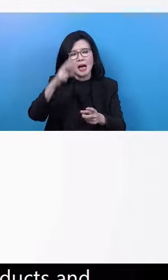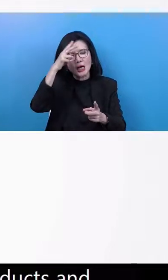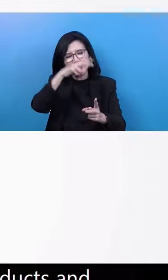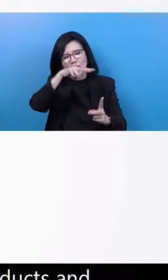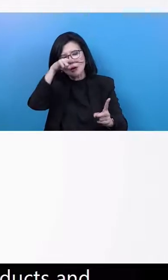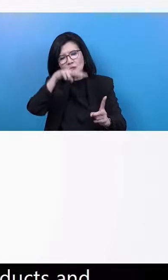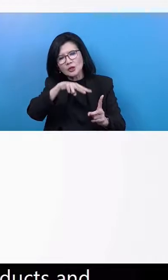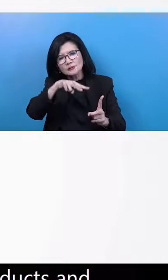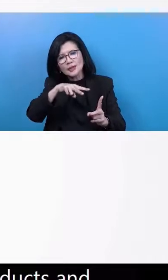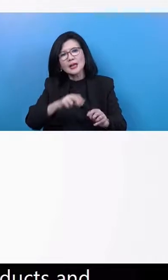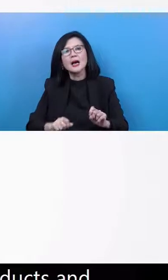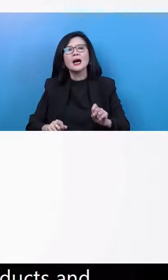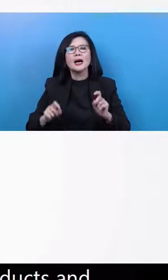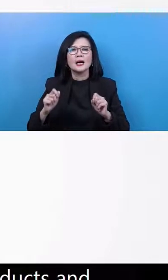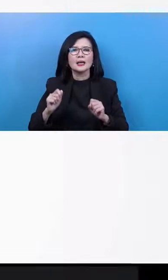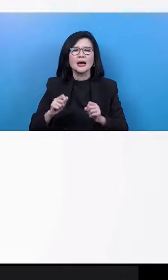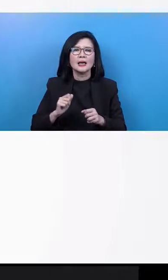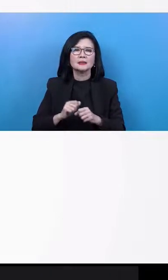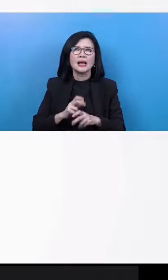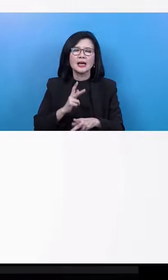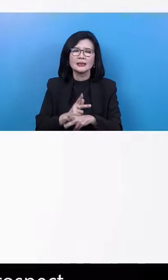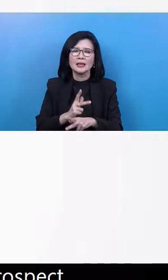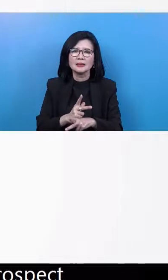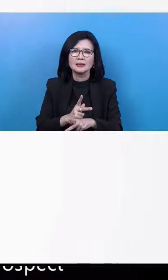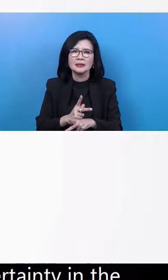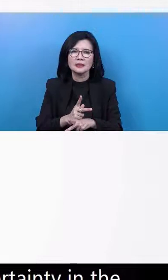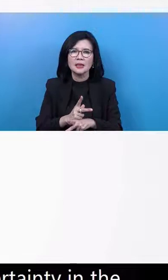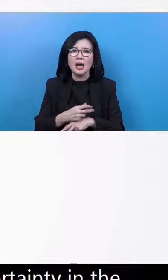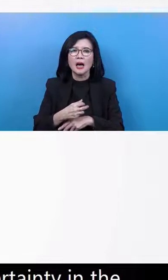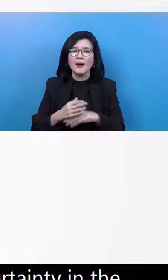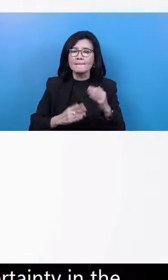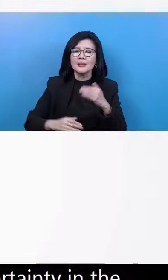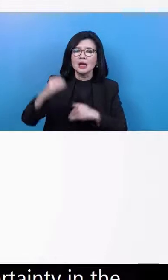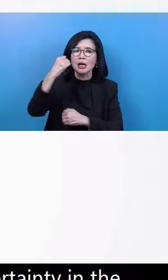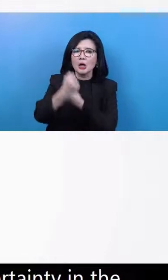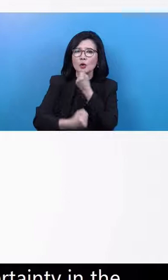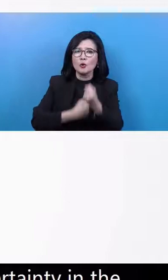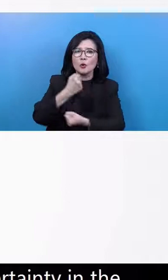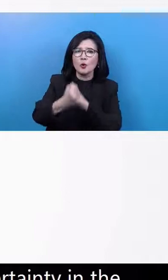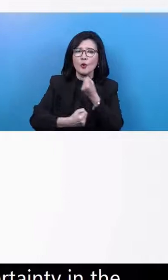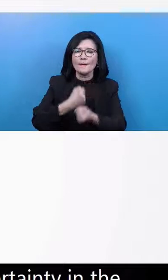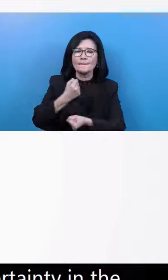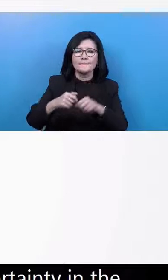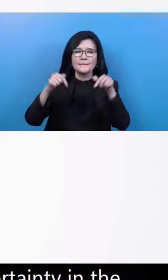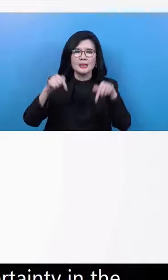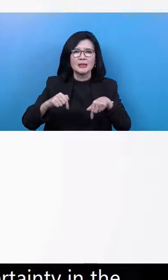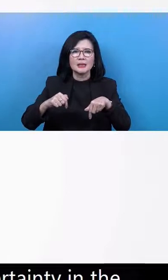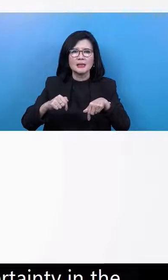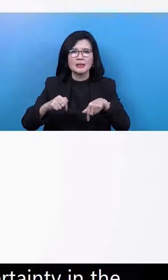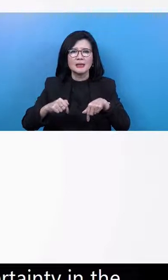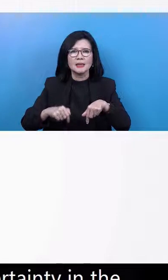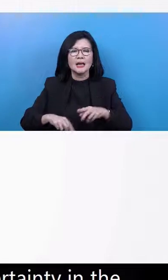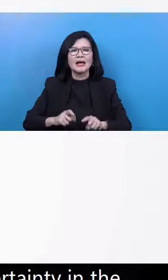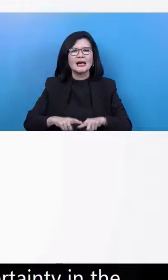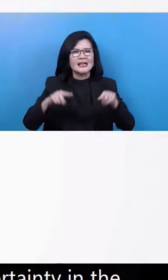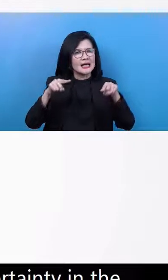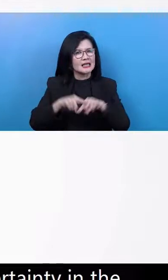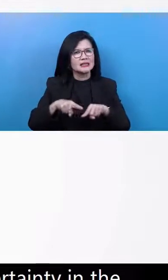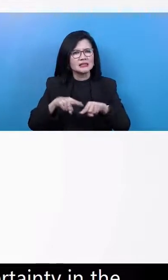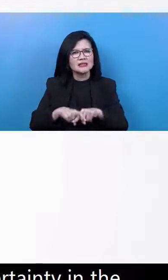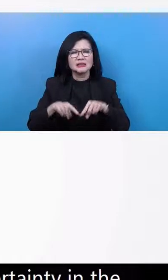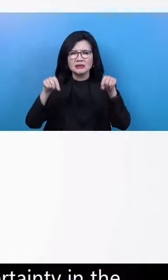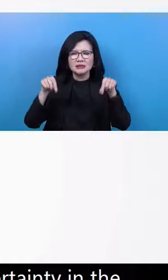increasing uncertainty in the global environment, such as the crisis that we are currently witnessing in Ukraine and Russia. The